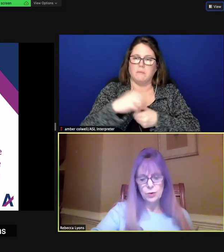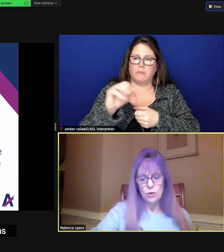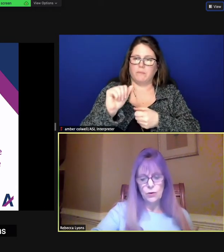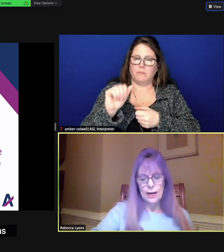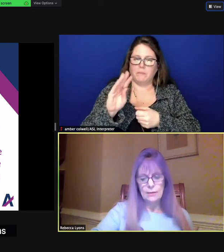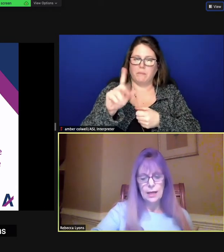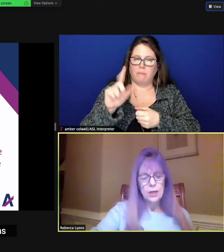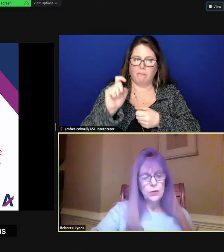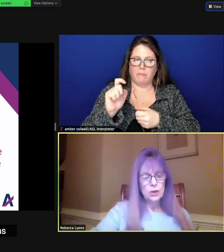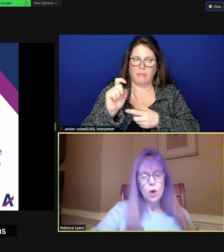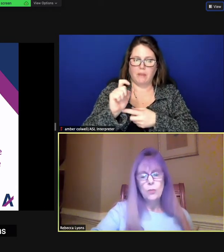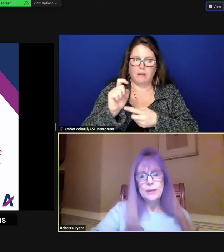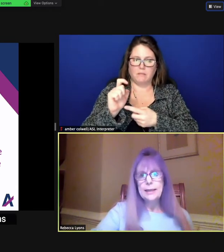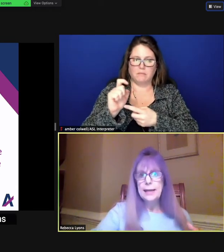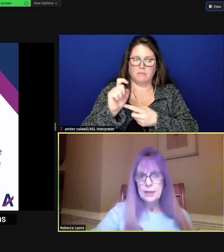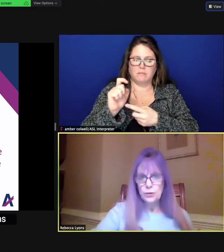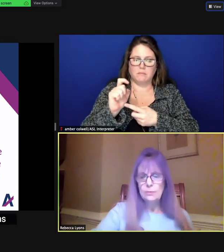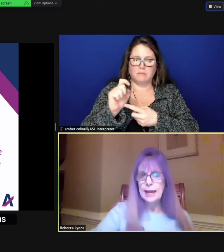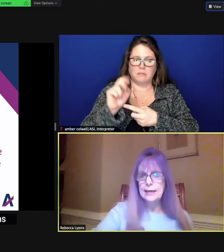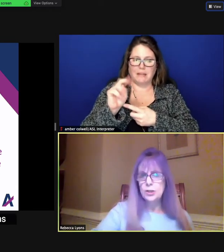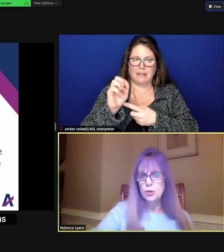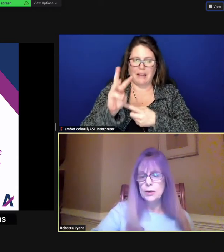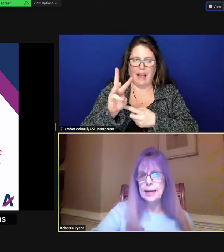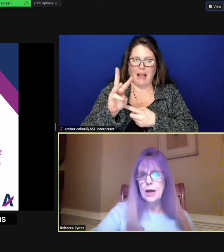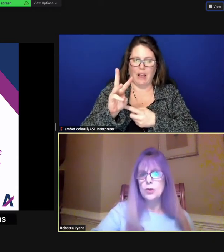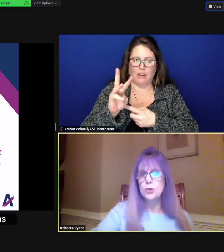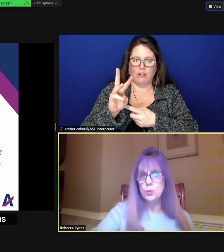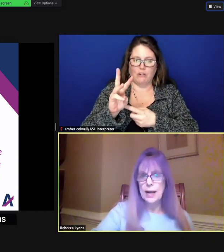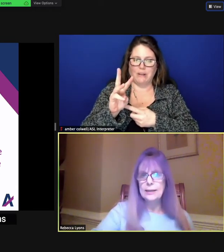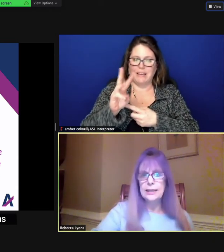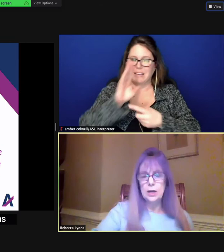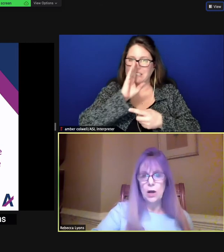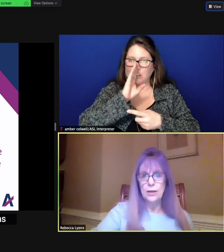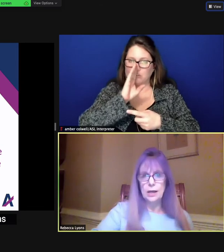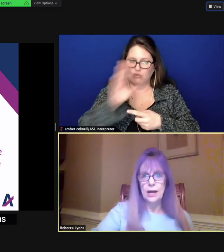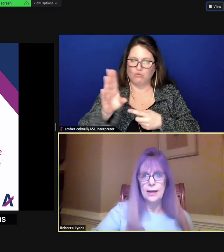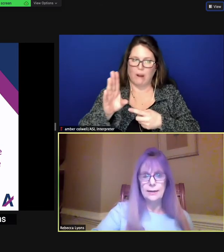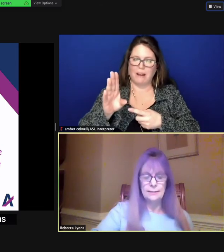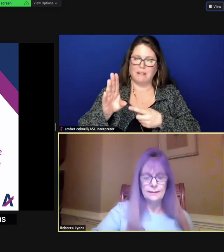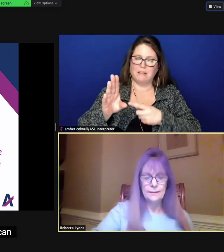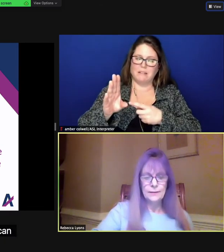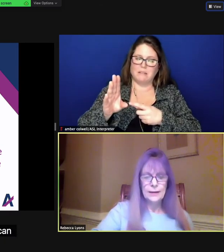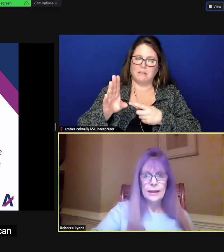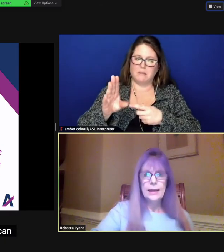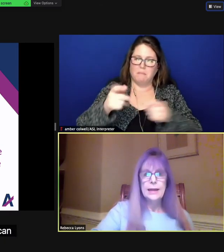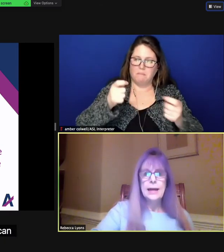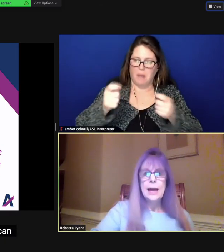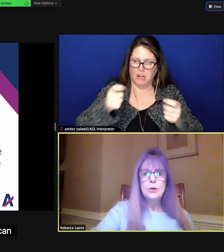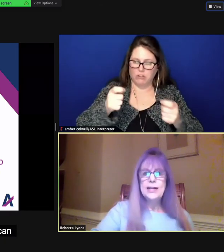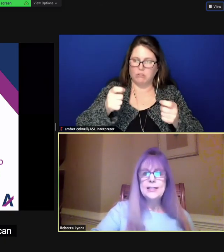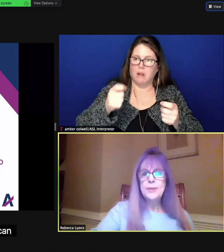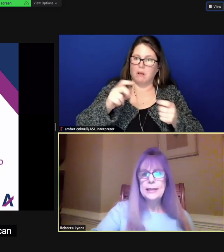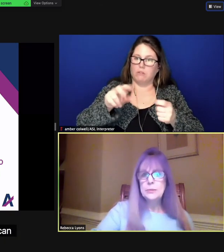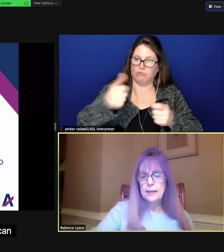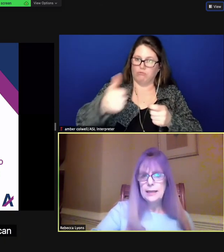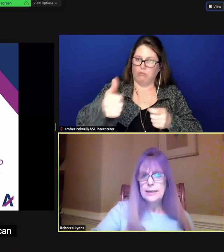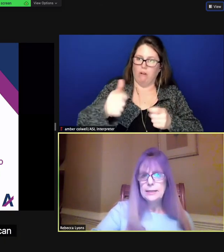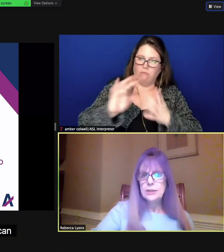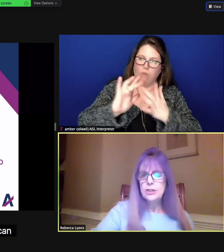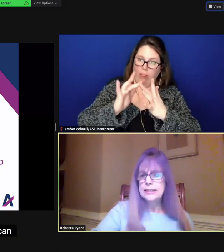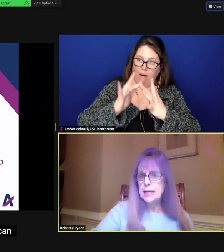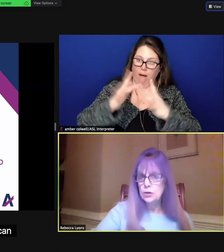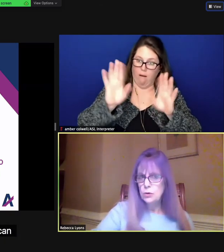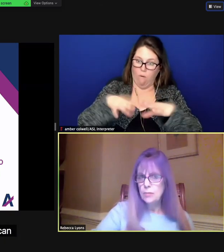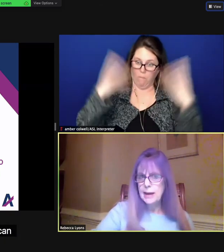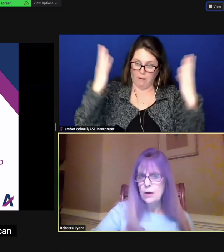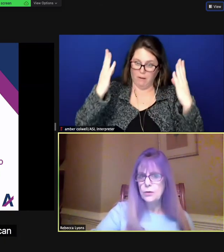savings program. You can open and you can manage your account directly online. I'm going to spend a minute